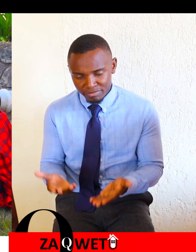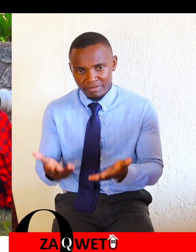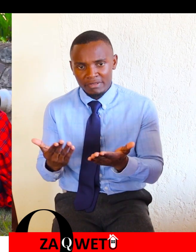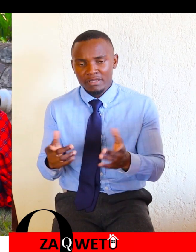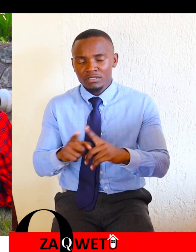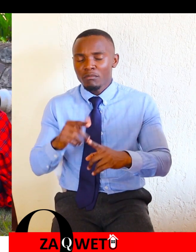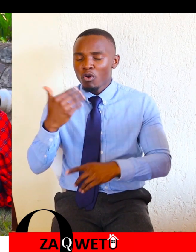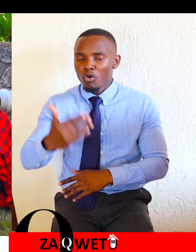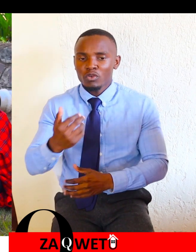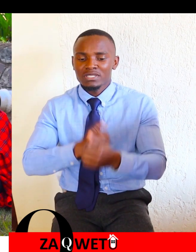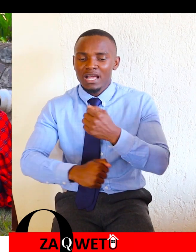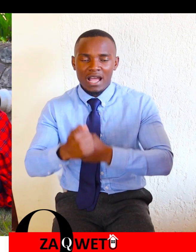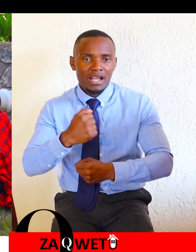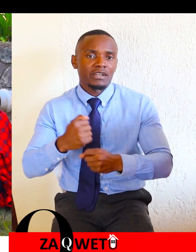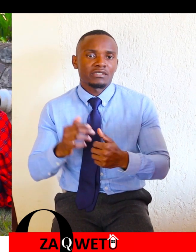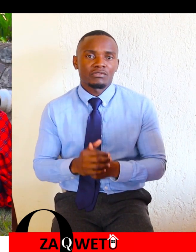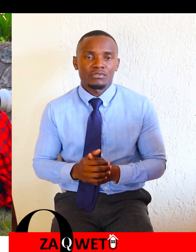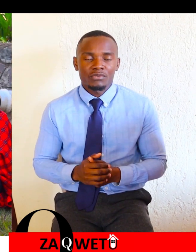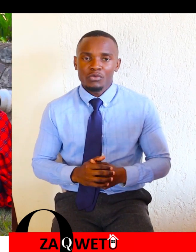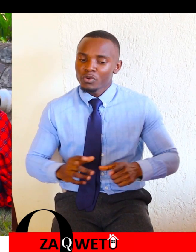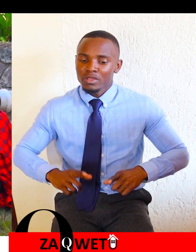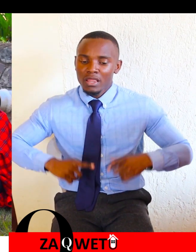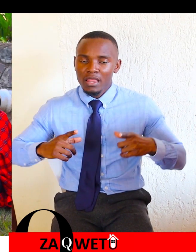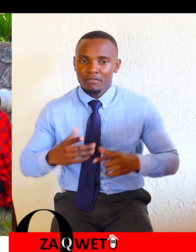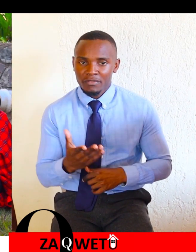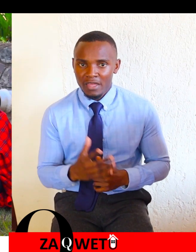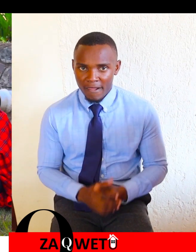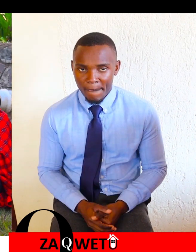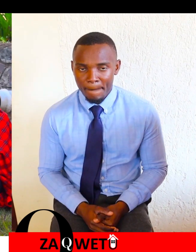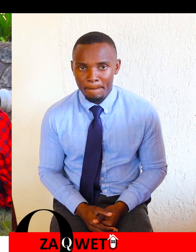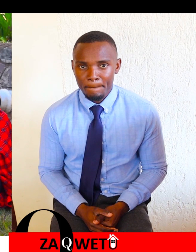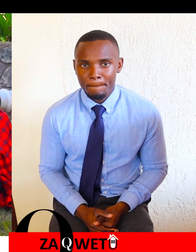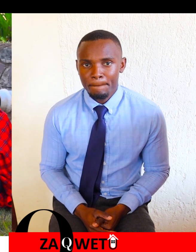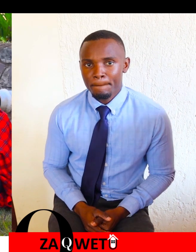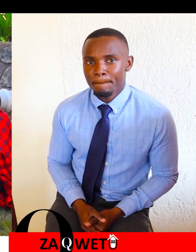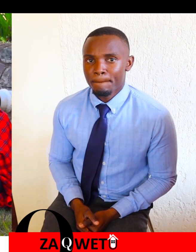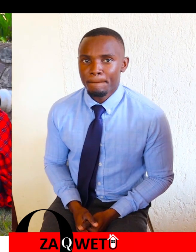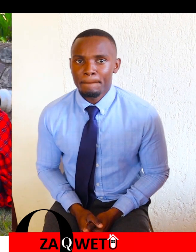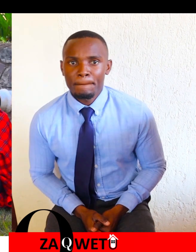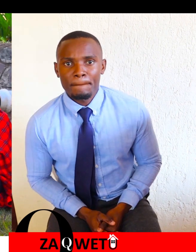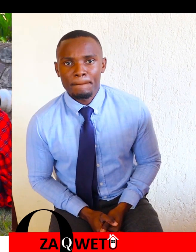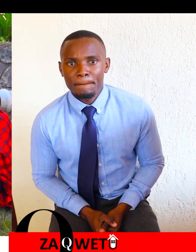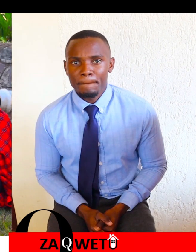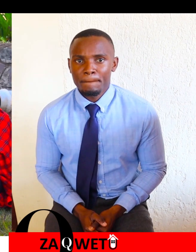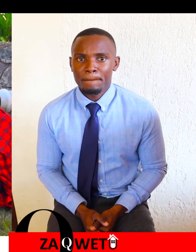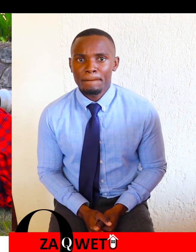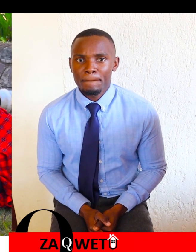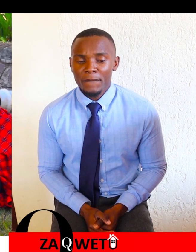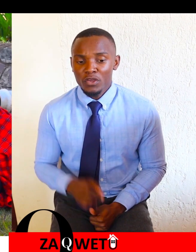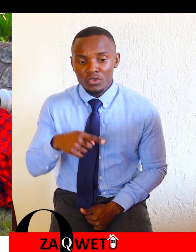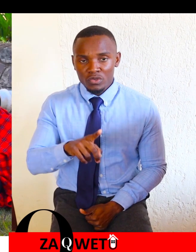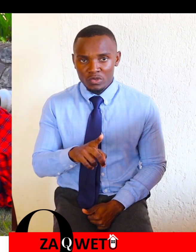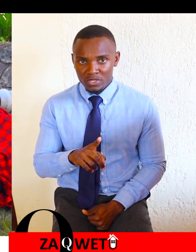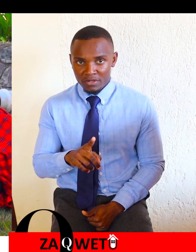rising, and it's always active with that buzz of life. Yeah. And our sign